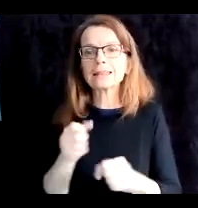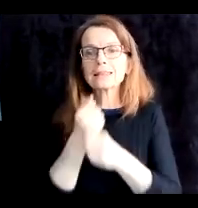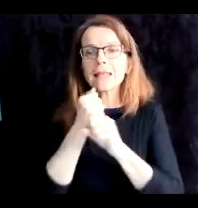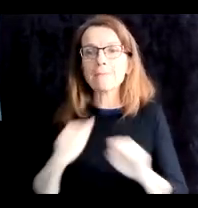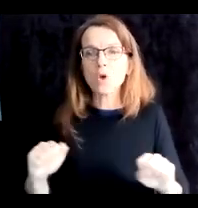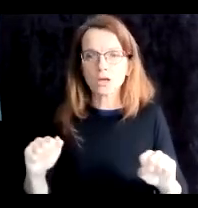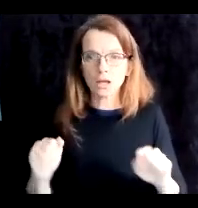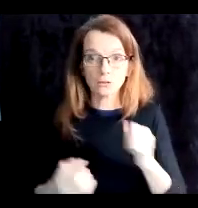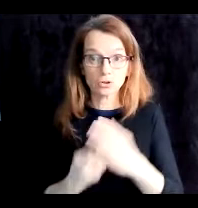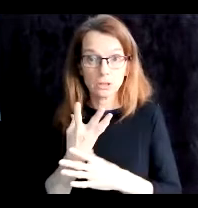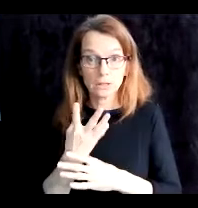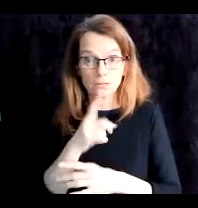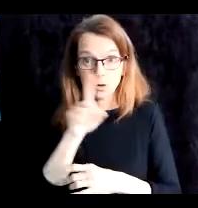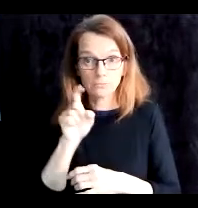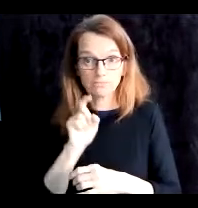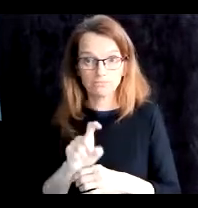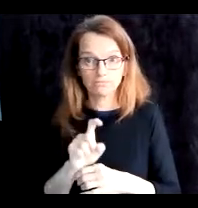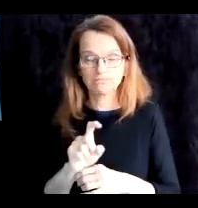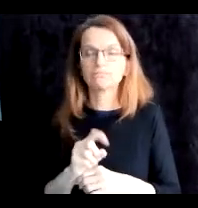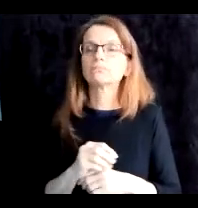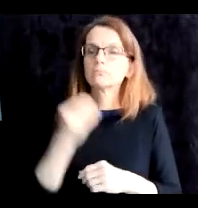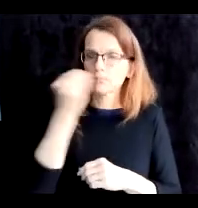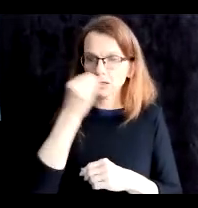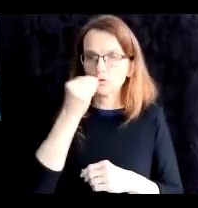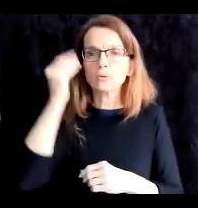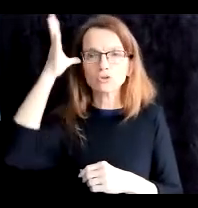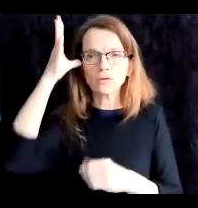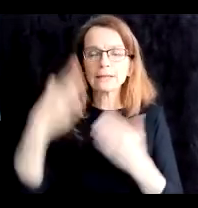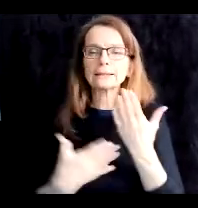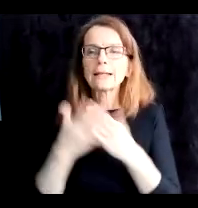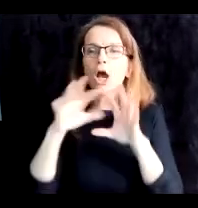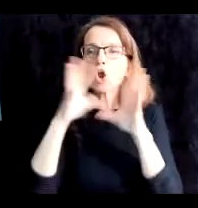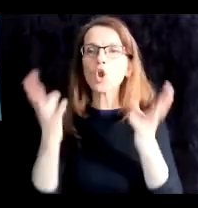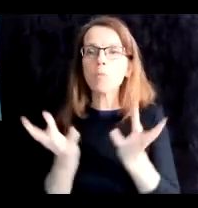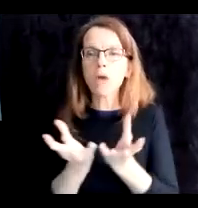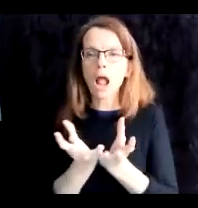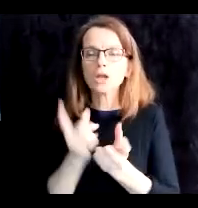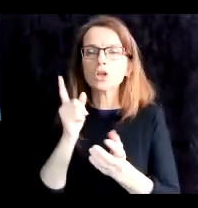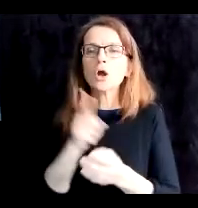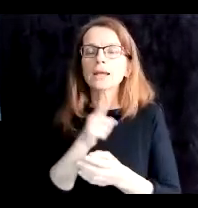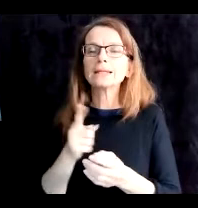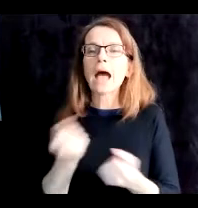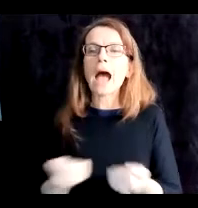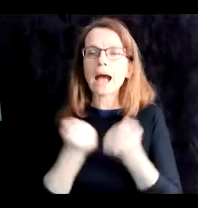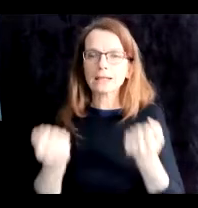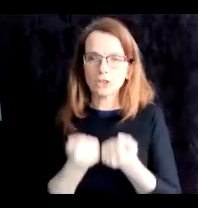the Switzerland, of course, rich country, are there any problems in the country famous for direct democracy?